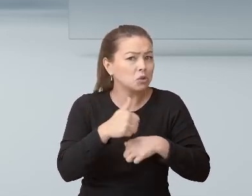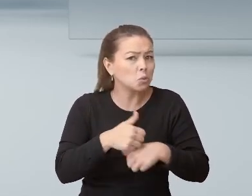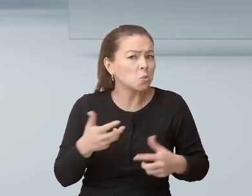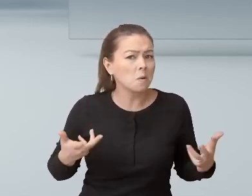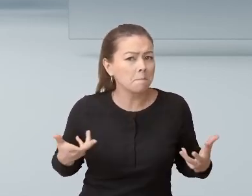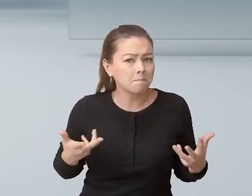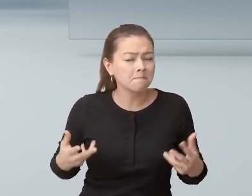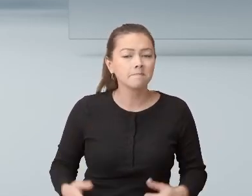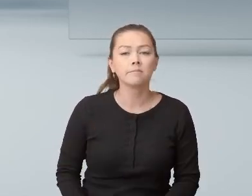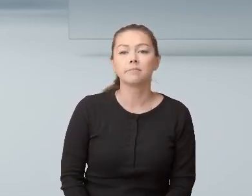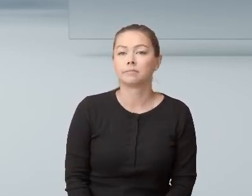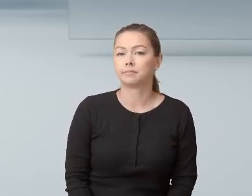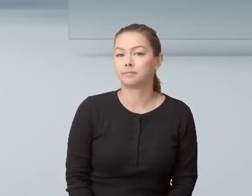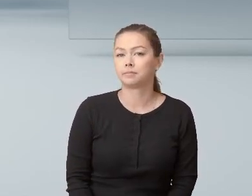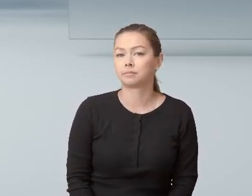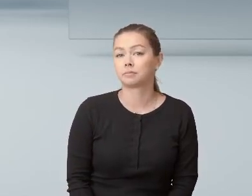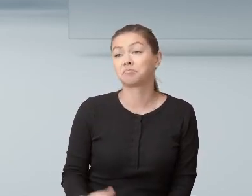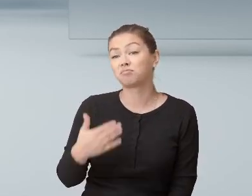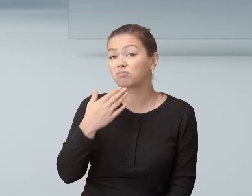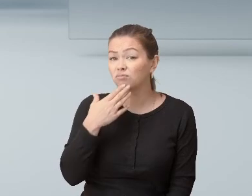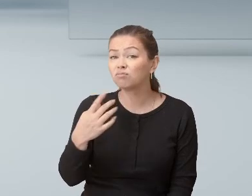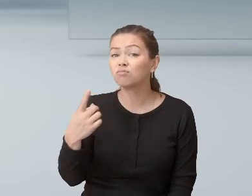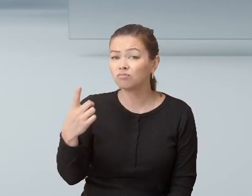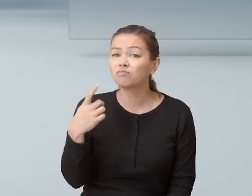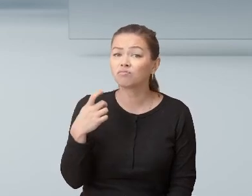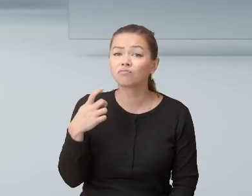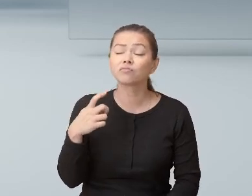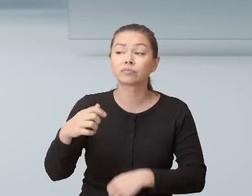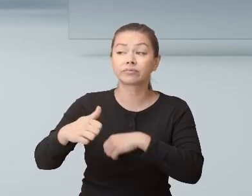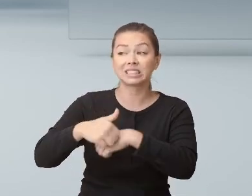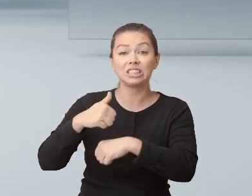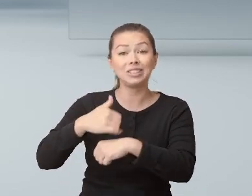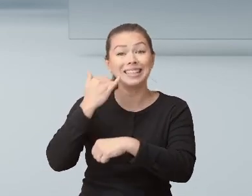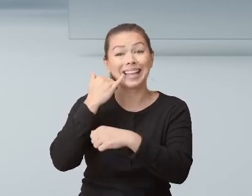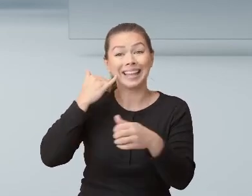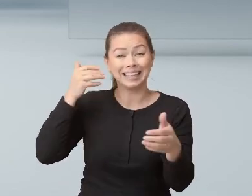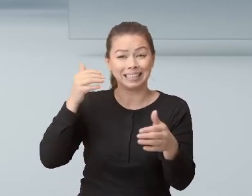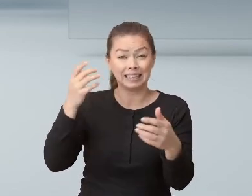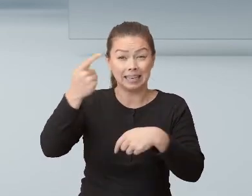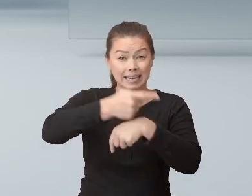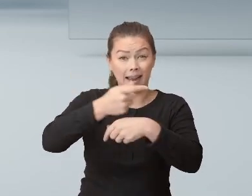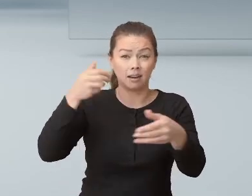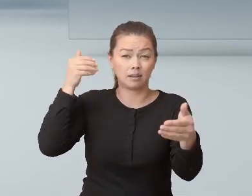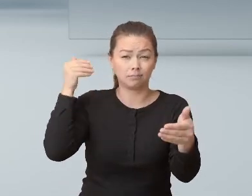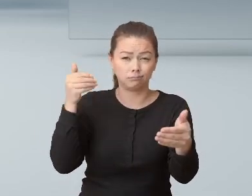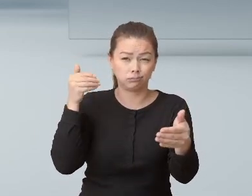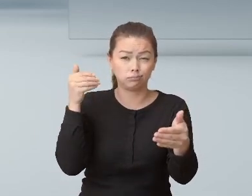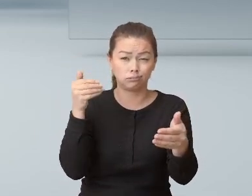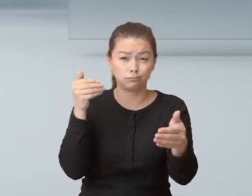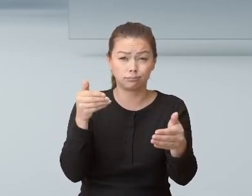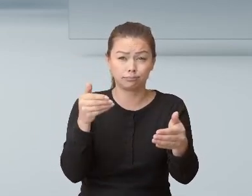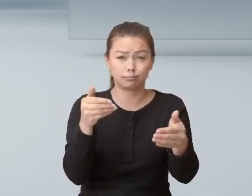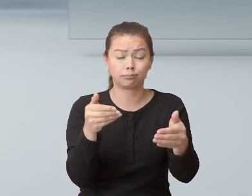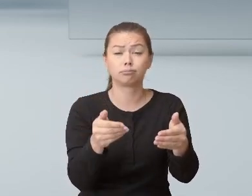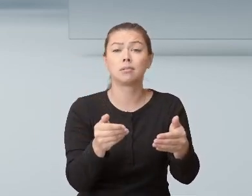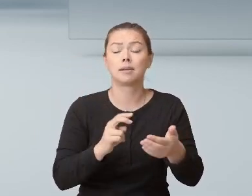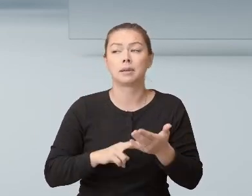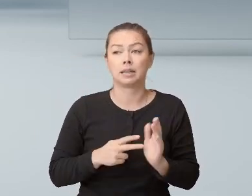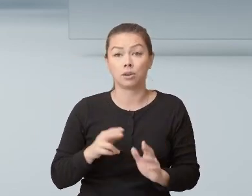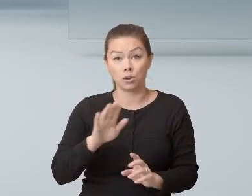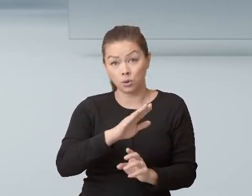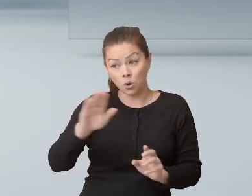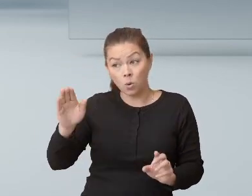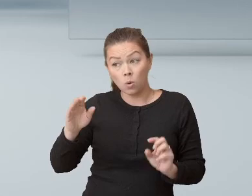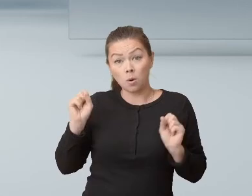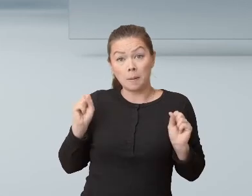the danger is as you get closer to that date, the ability to respond to the